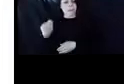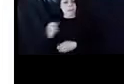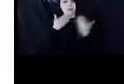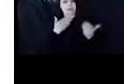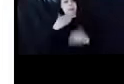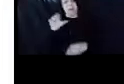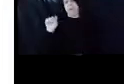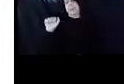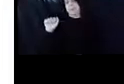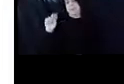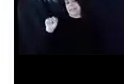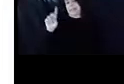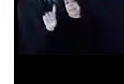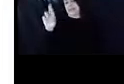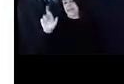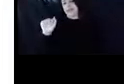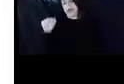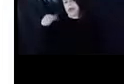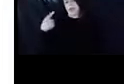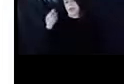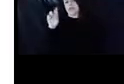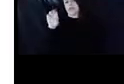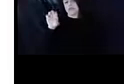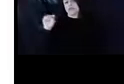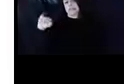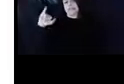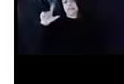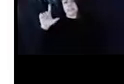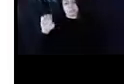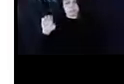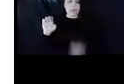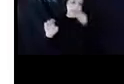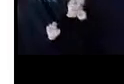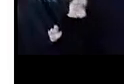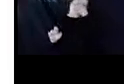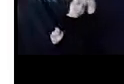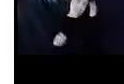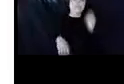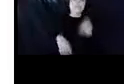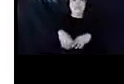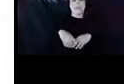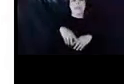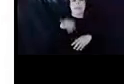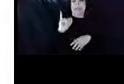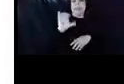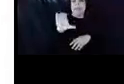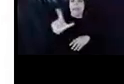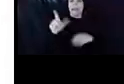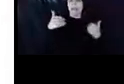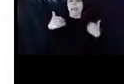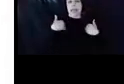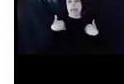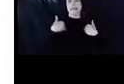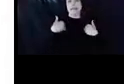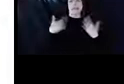ICL is a slogan. All right. Which says people get better with us. And sometimes they have a funny way of showing it.